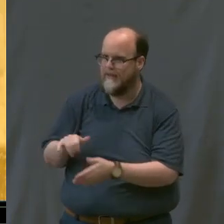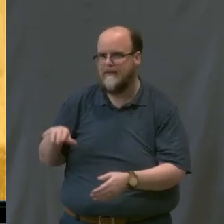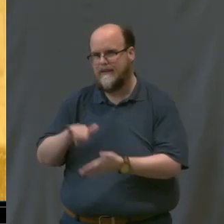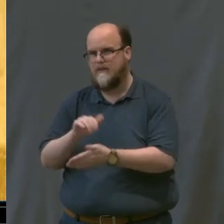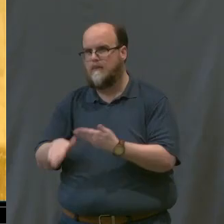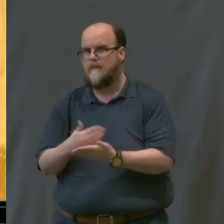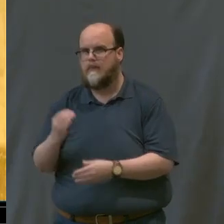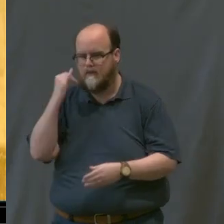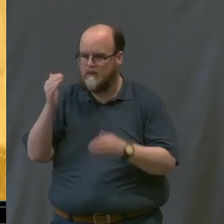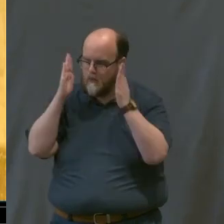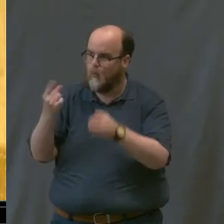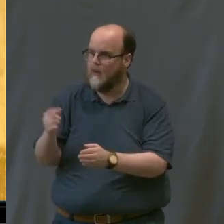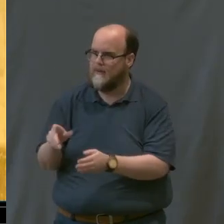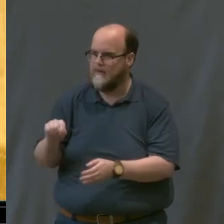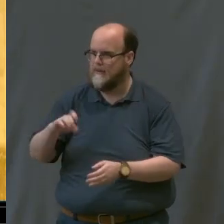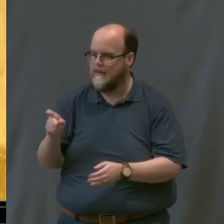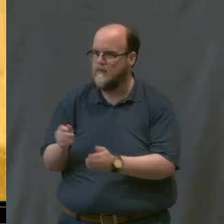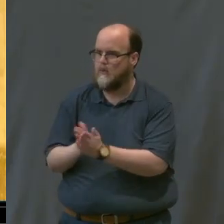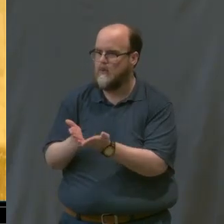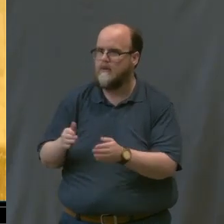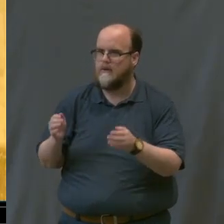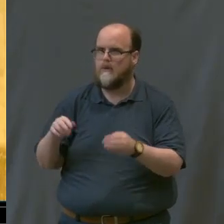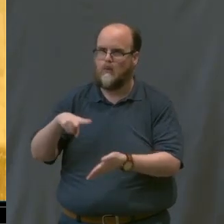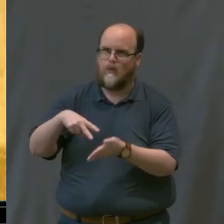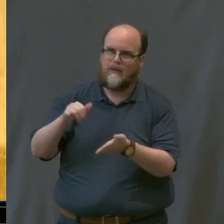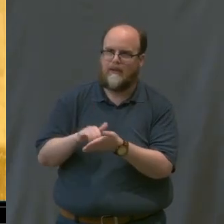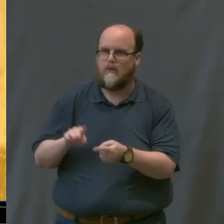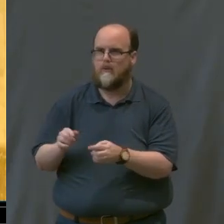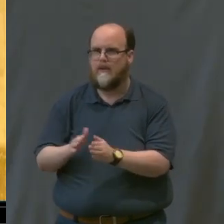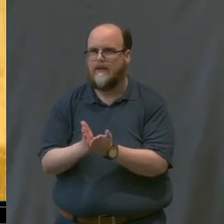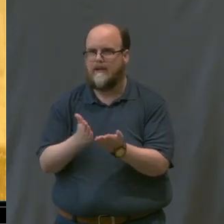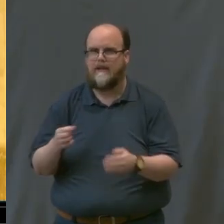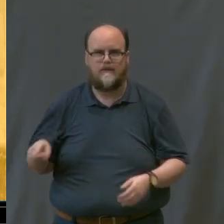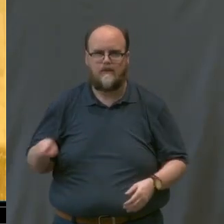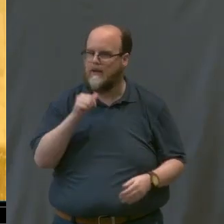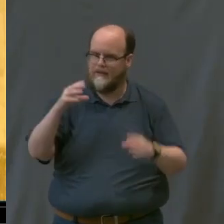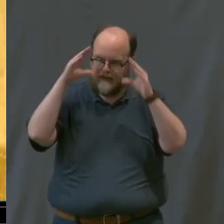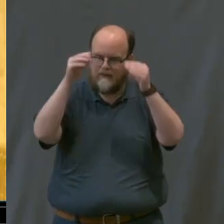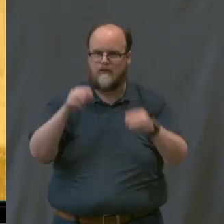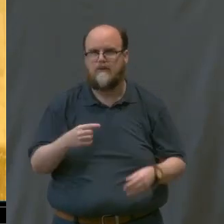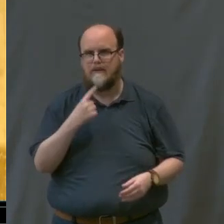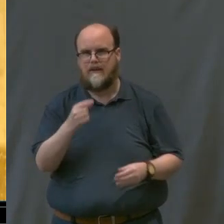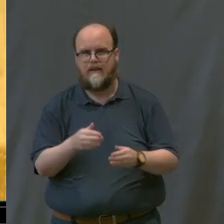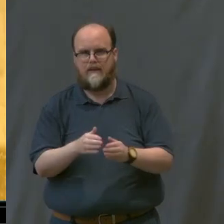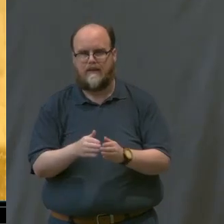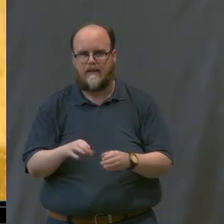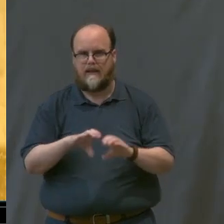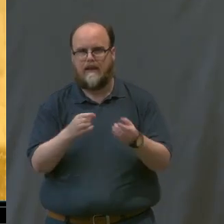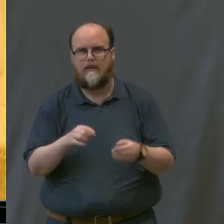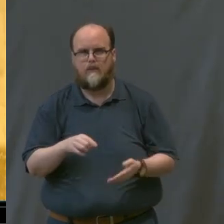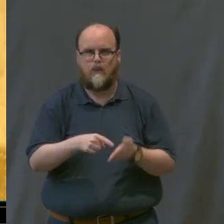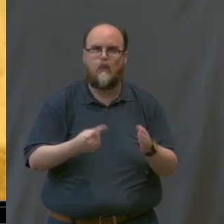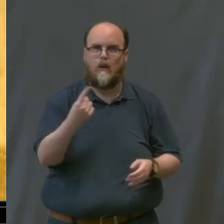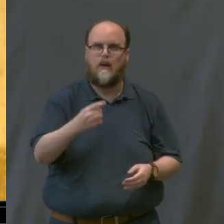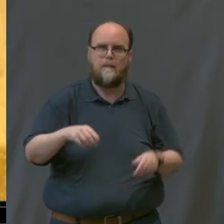textbook and you read that textbook to your class, you're not really teaching, you're just telling the class what one person's